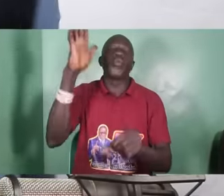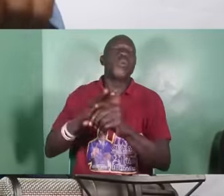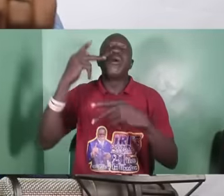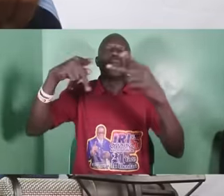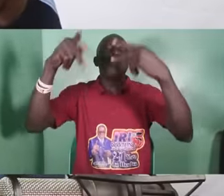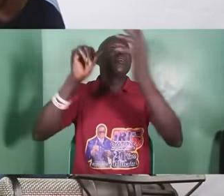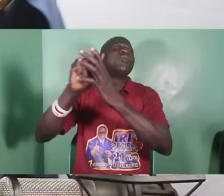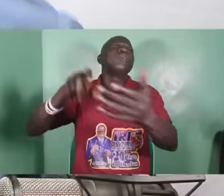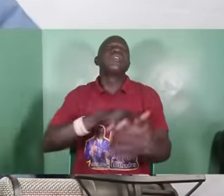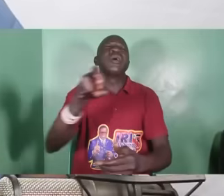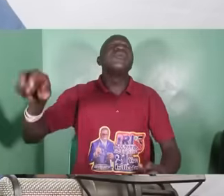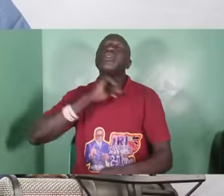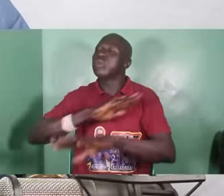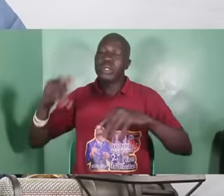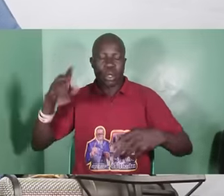be